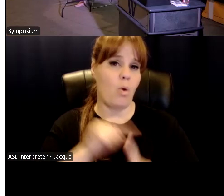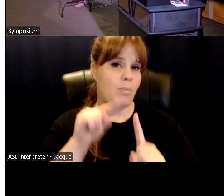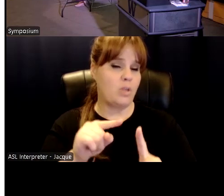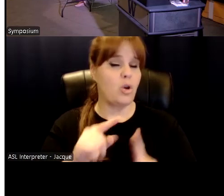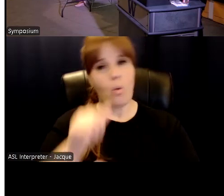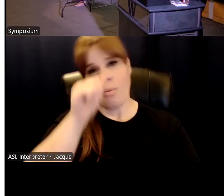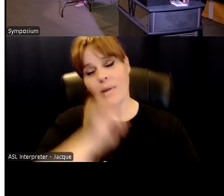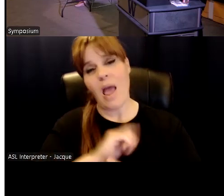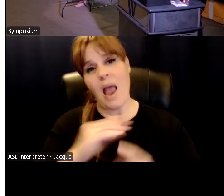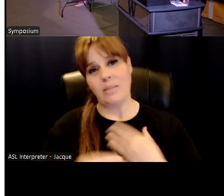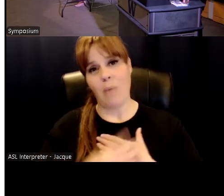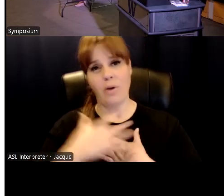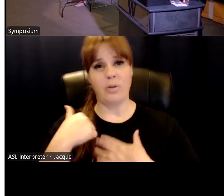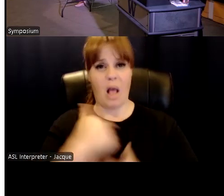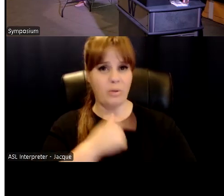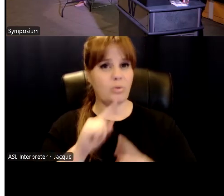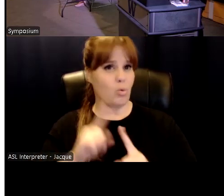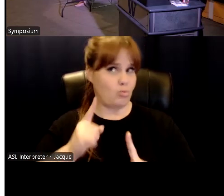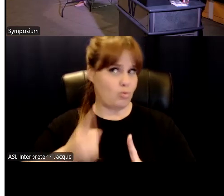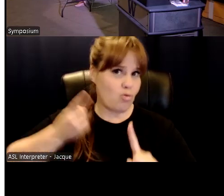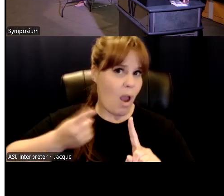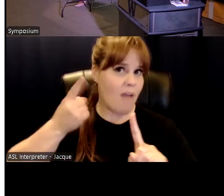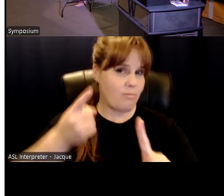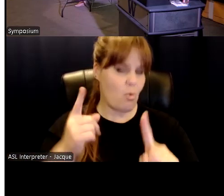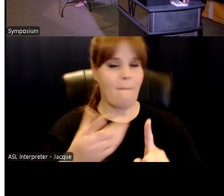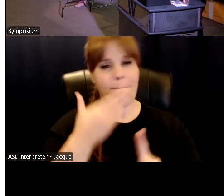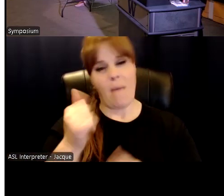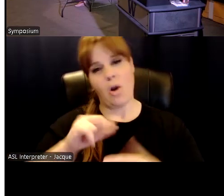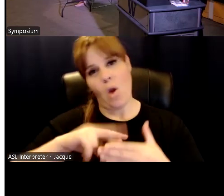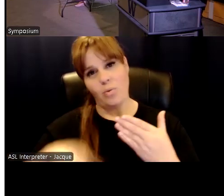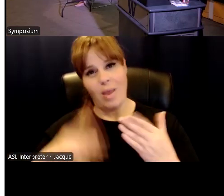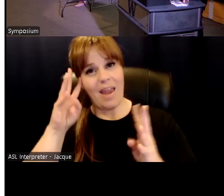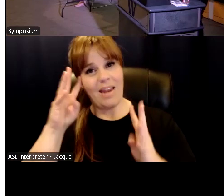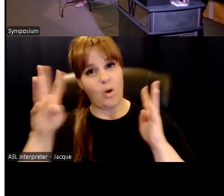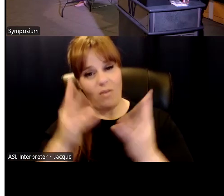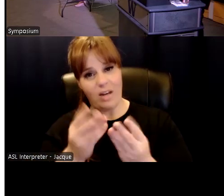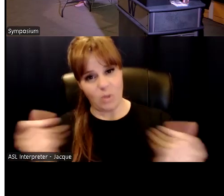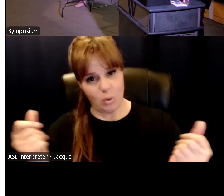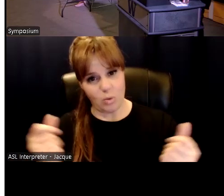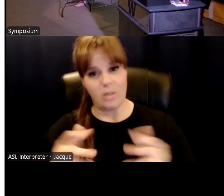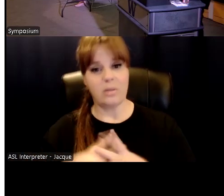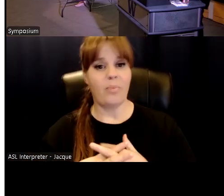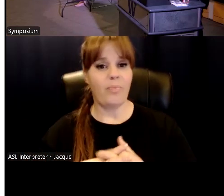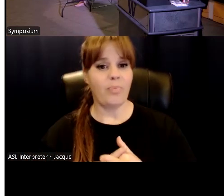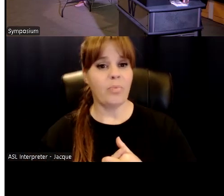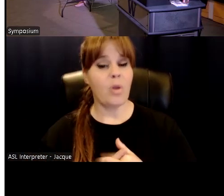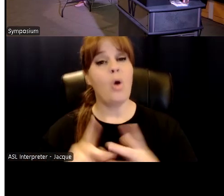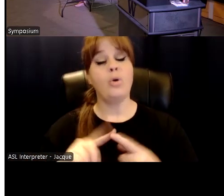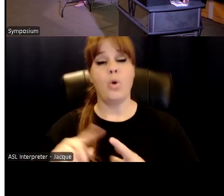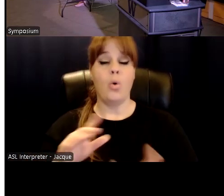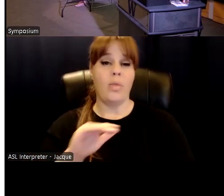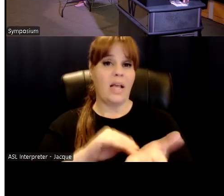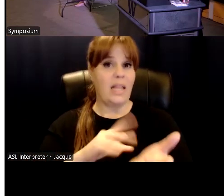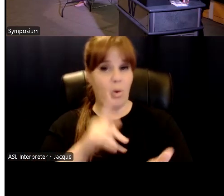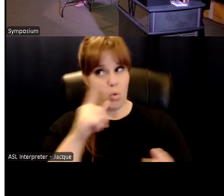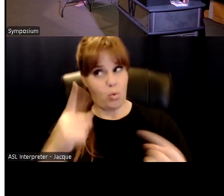resilience inspires us to strive for better outcomes and innovative solutions. To the clinicians who joined